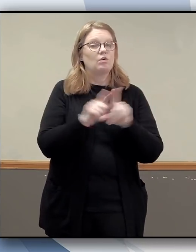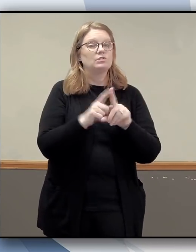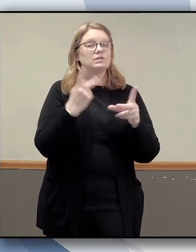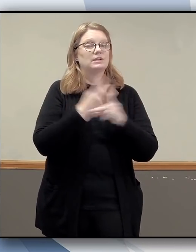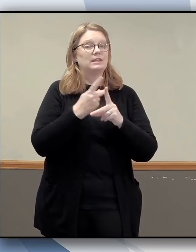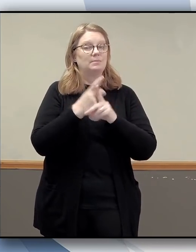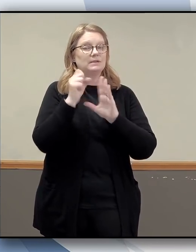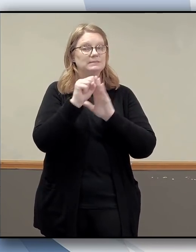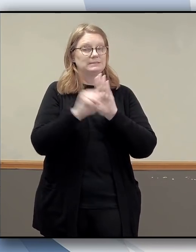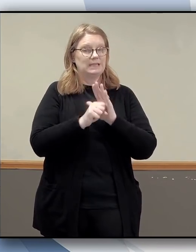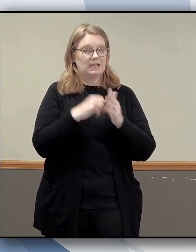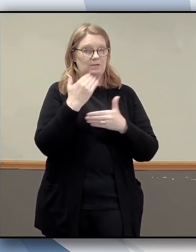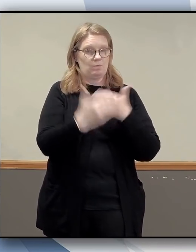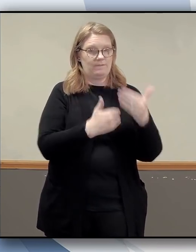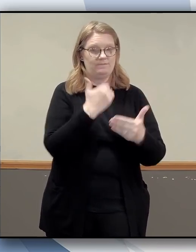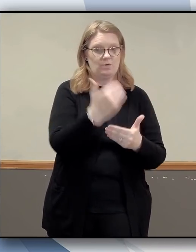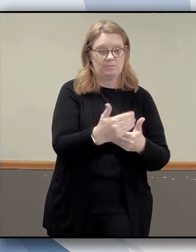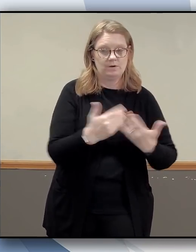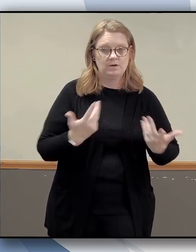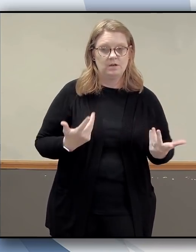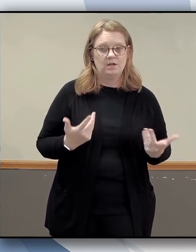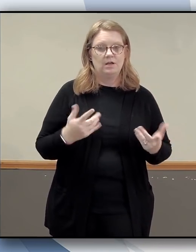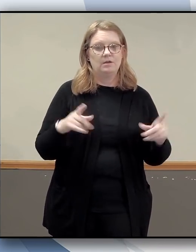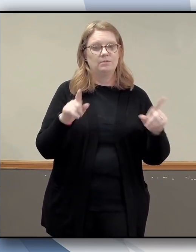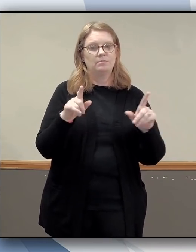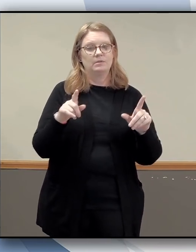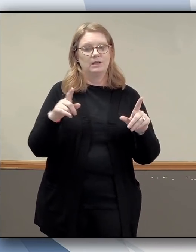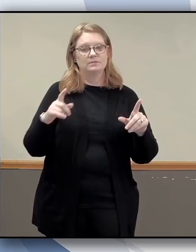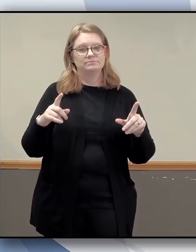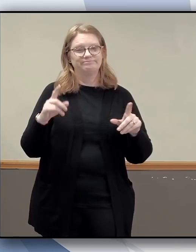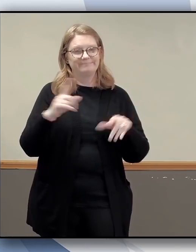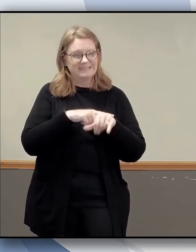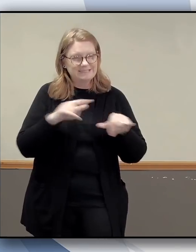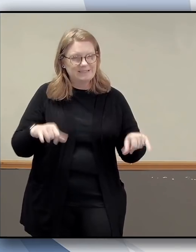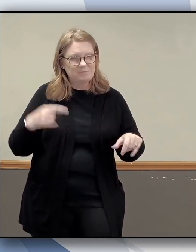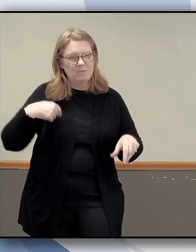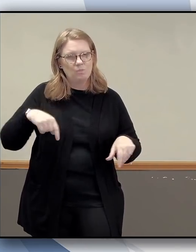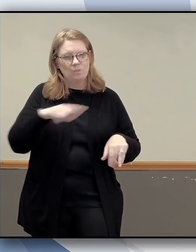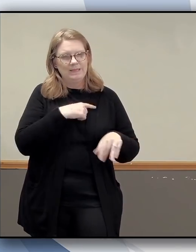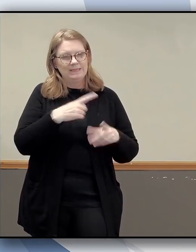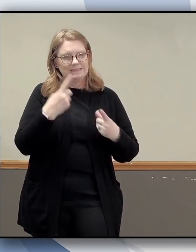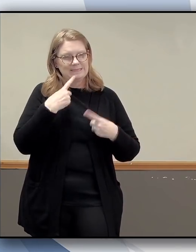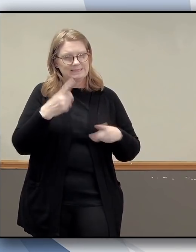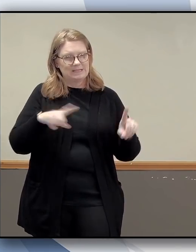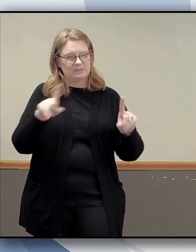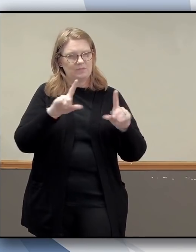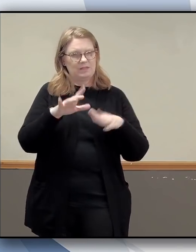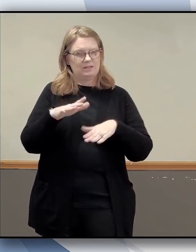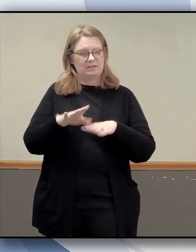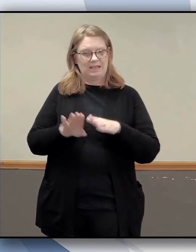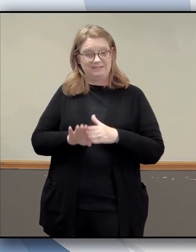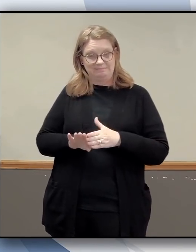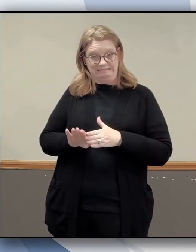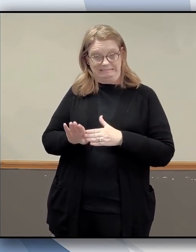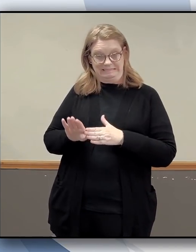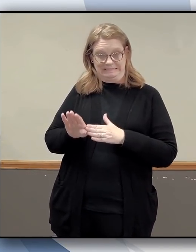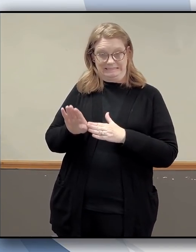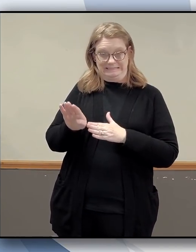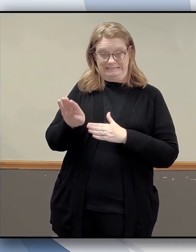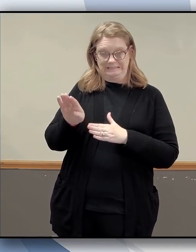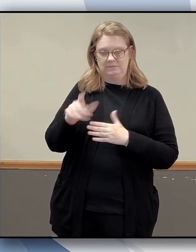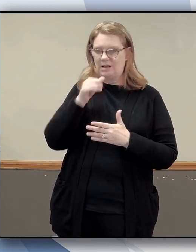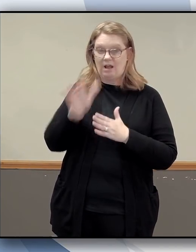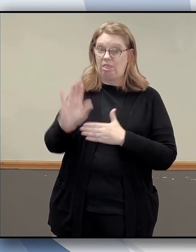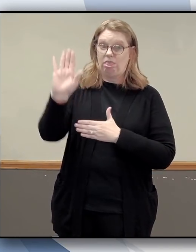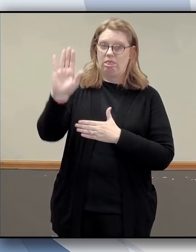moving forward, even as we, at the same time, successfully slow the curve. And again, these recommendations, as I